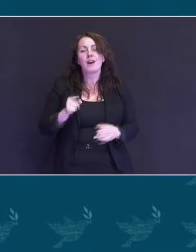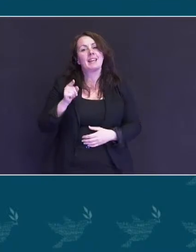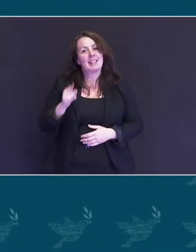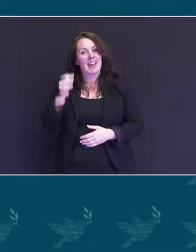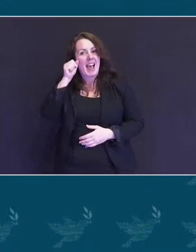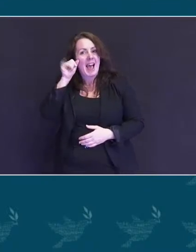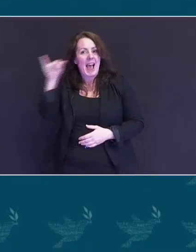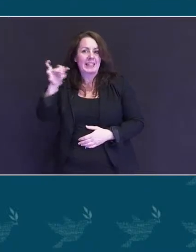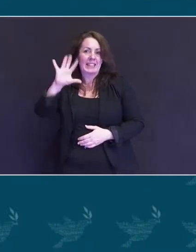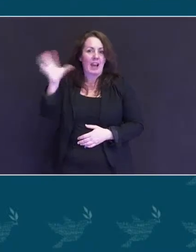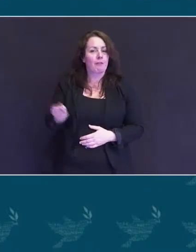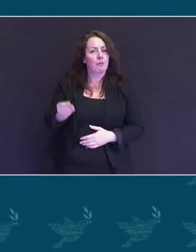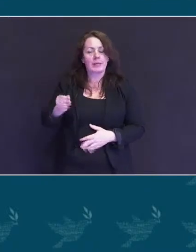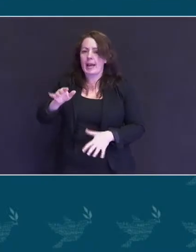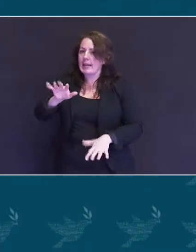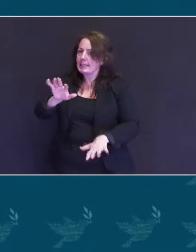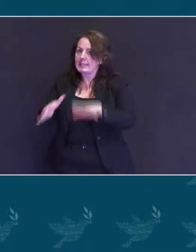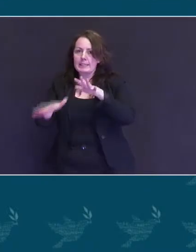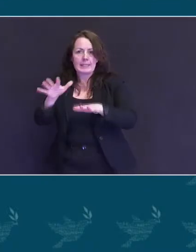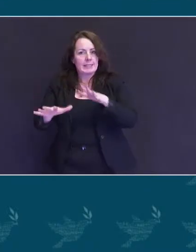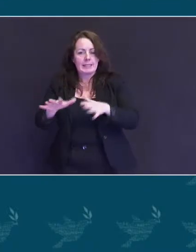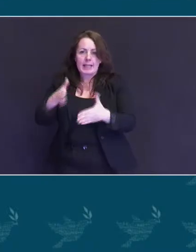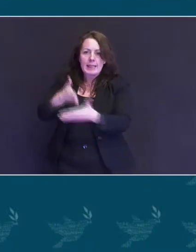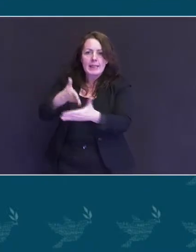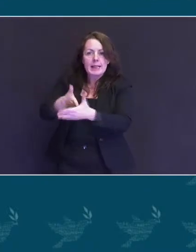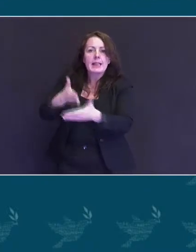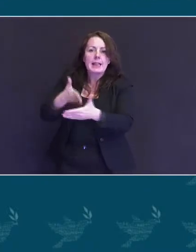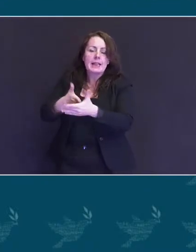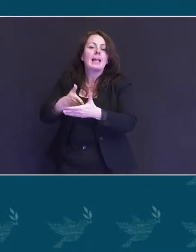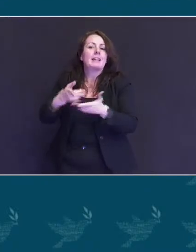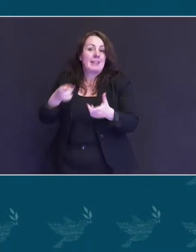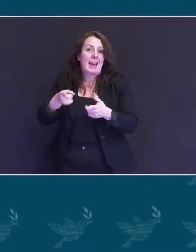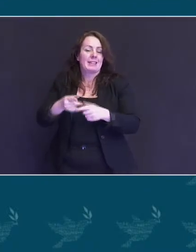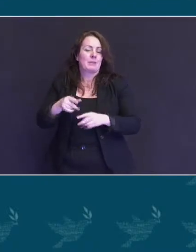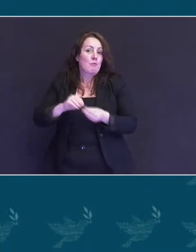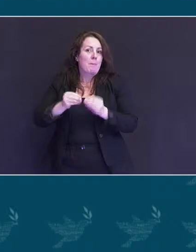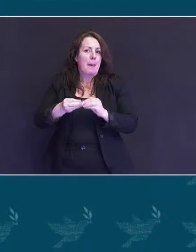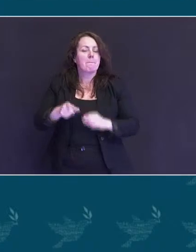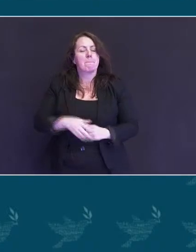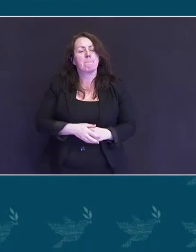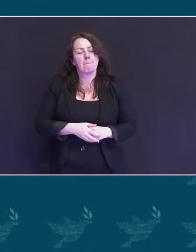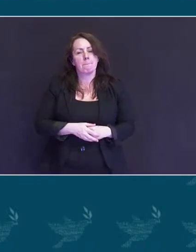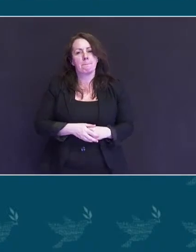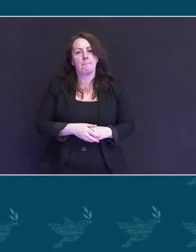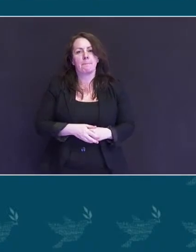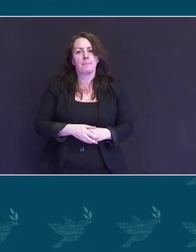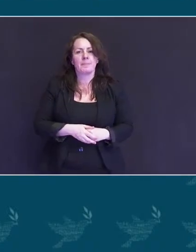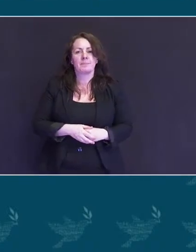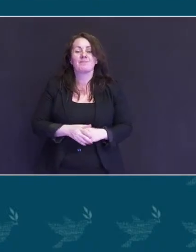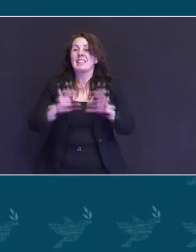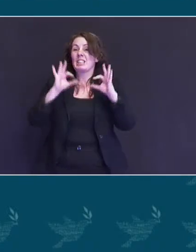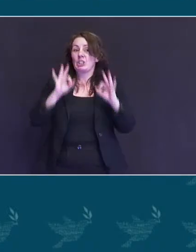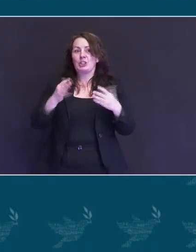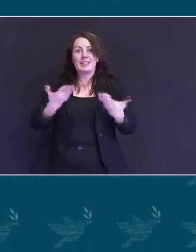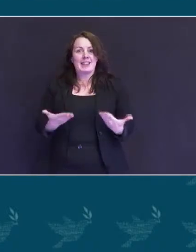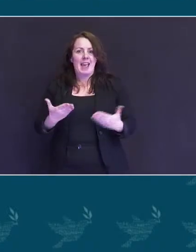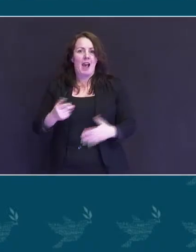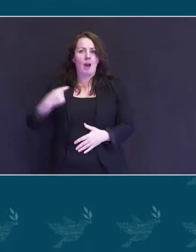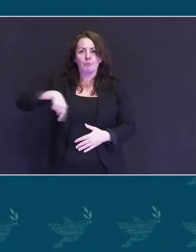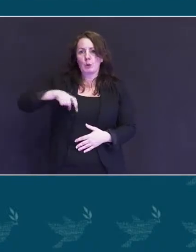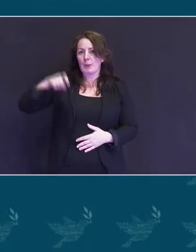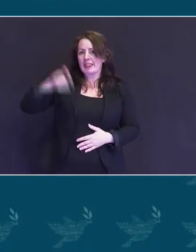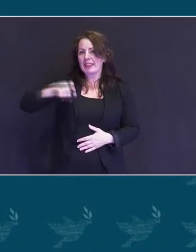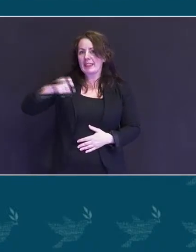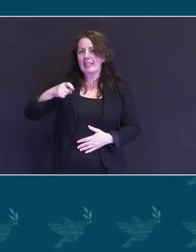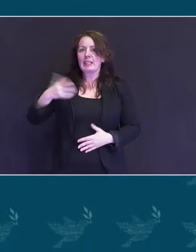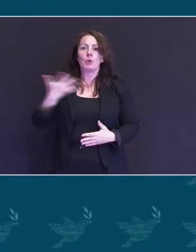artificial intelligence are not really functional with regard to African languages. So we